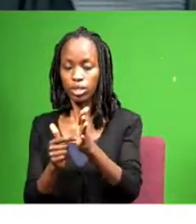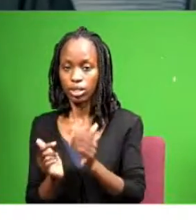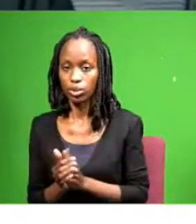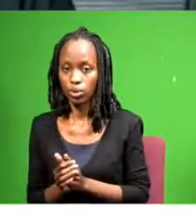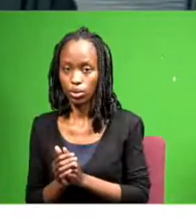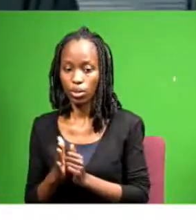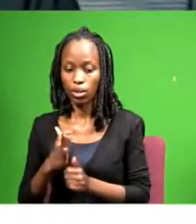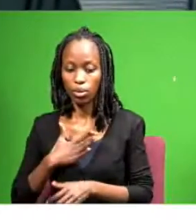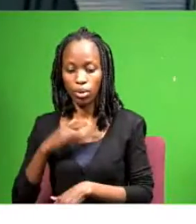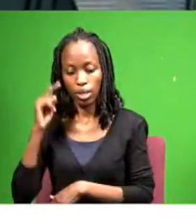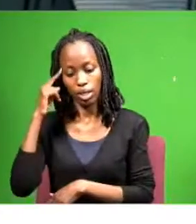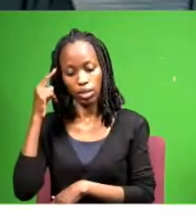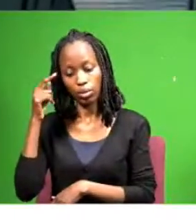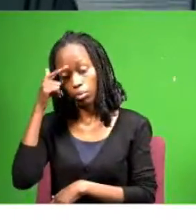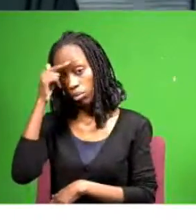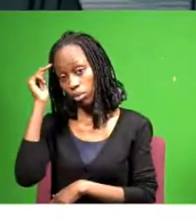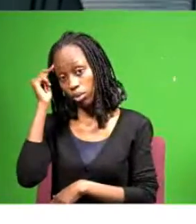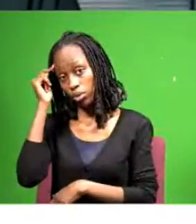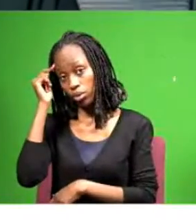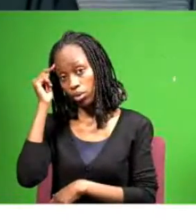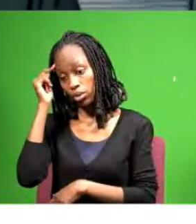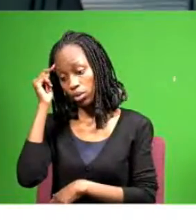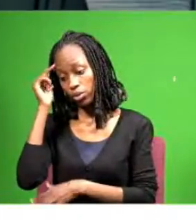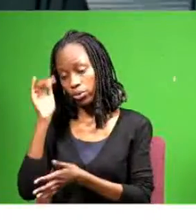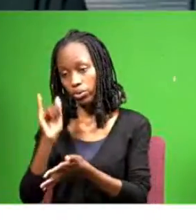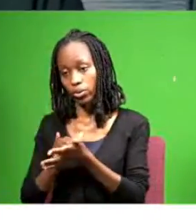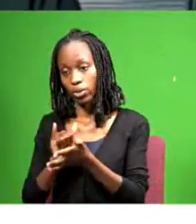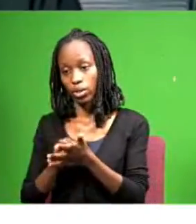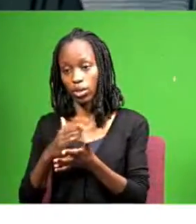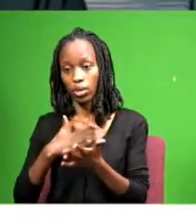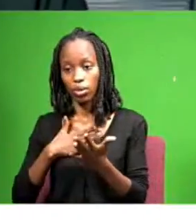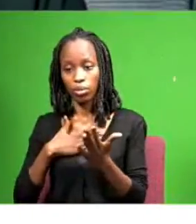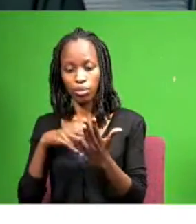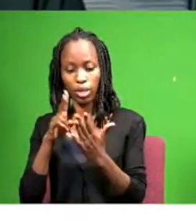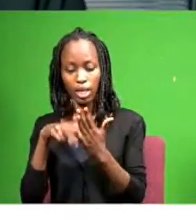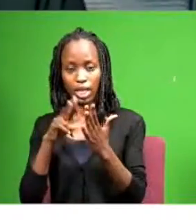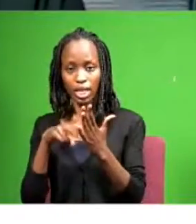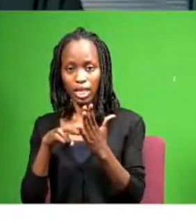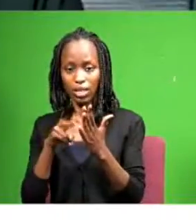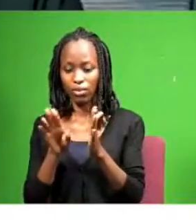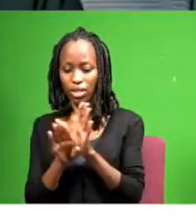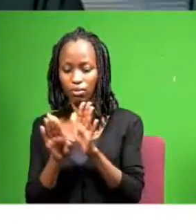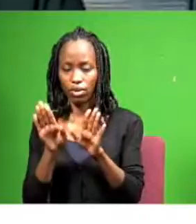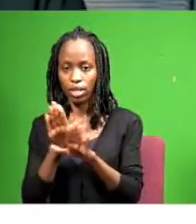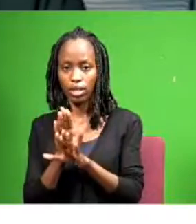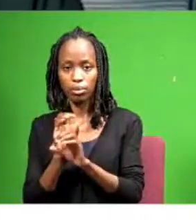I think for this reason, I will not go through each and every item